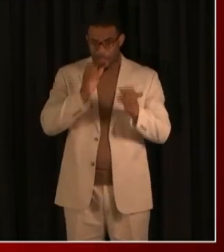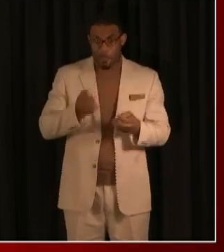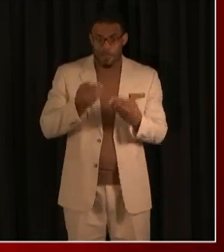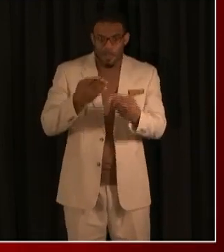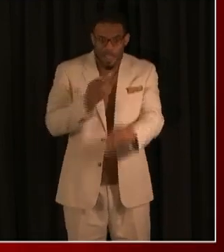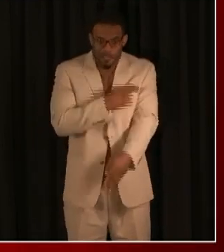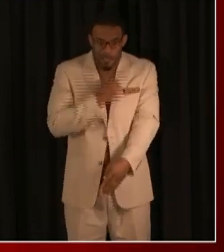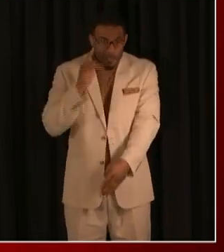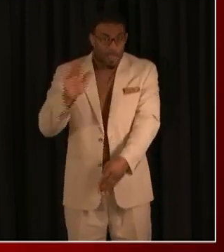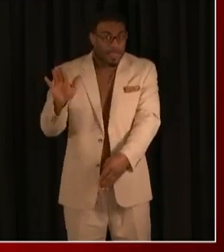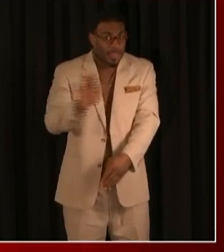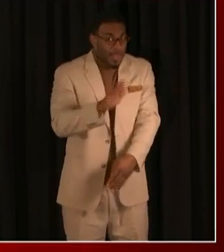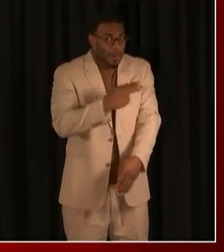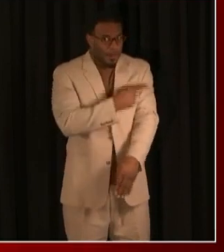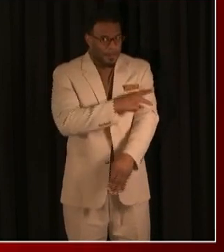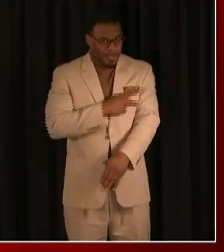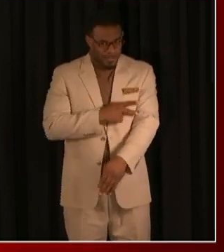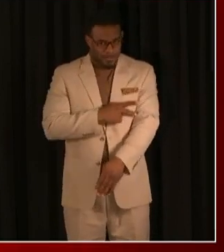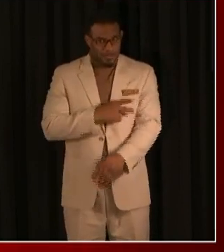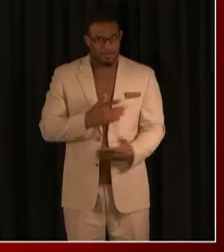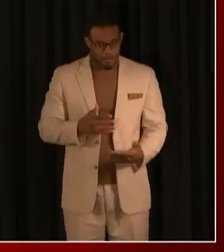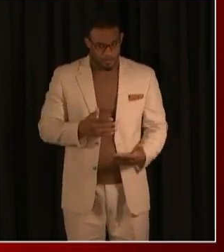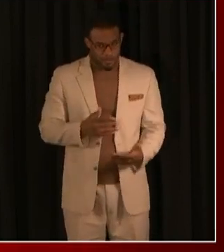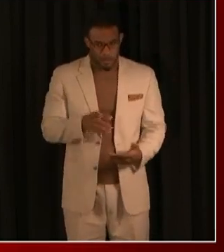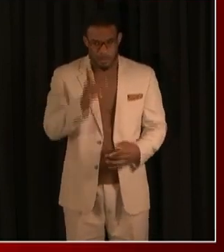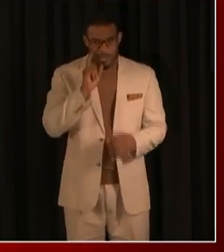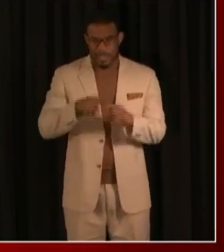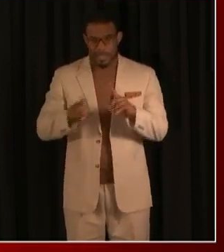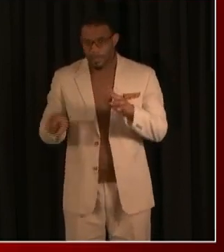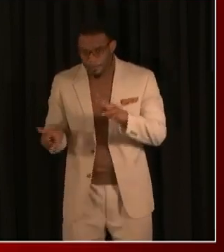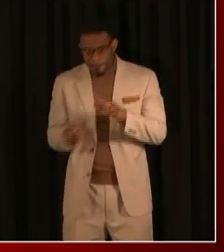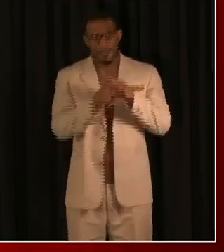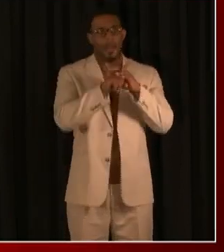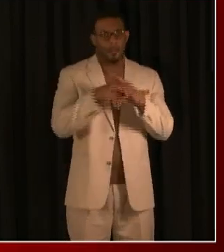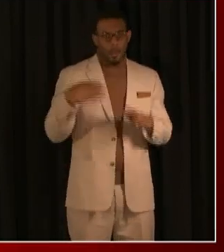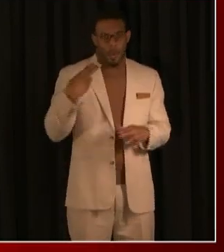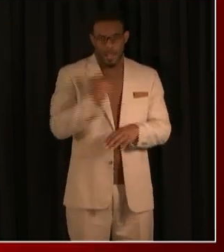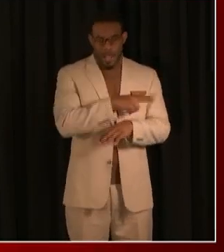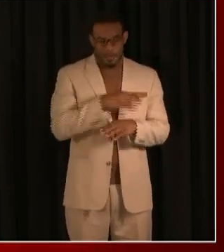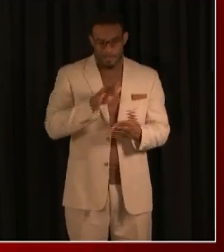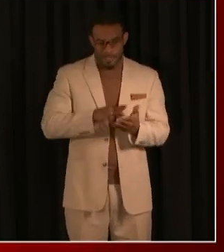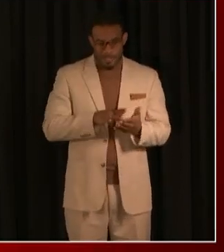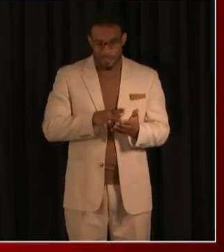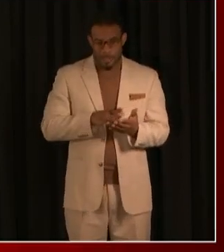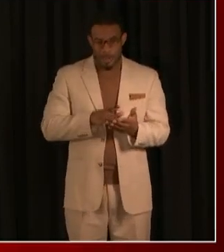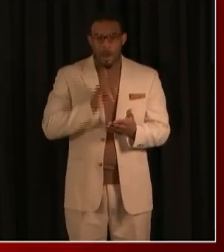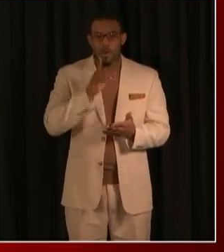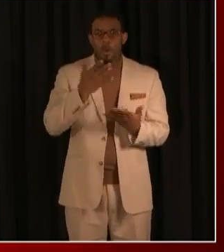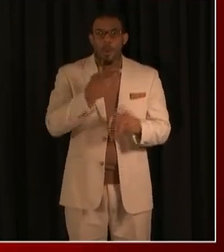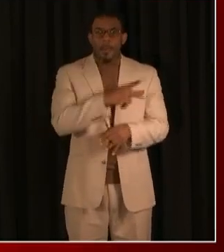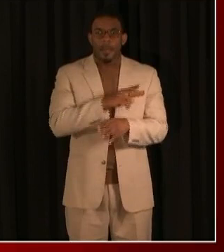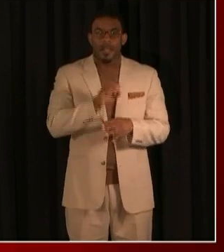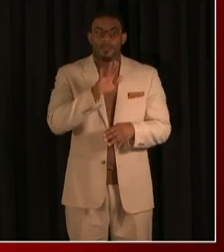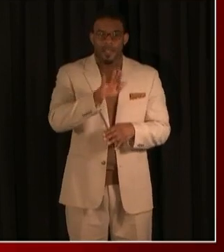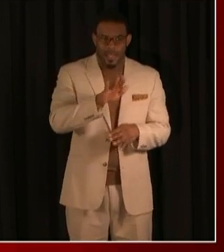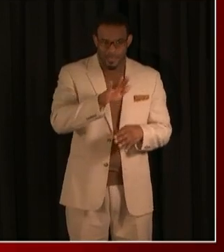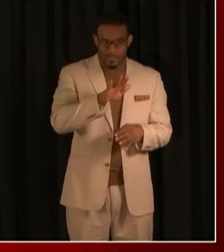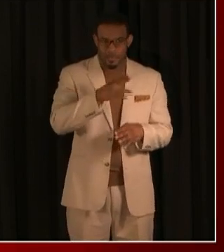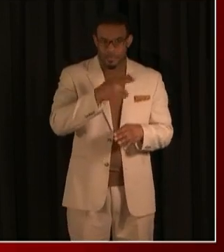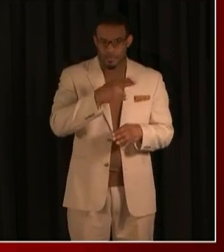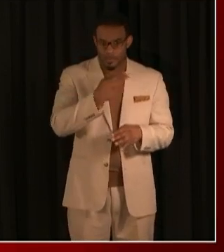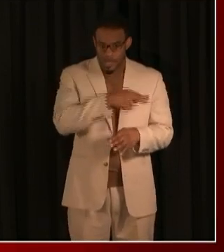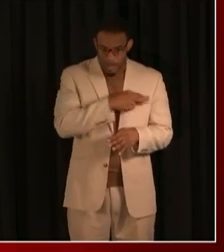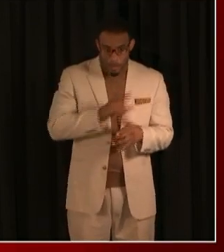vaccine for their patients. For example, all of our acute care facilities who were initially administering Pfizer vaccine to their